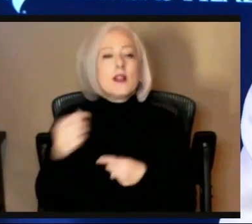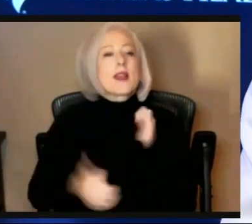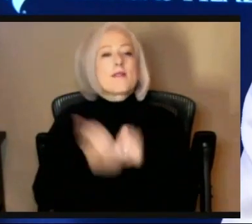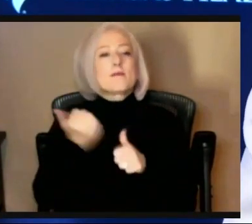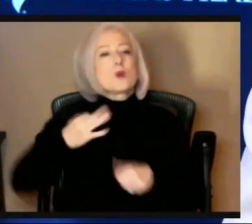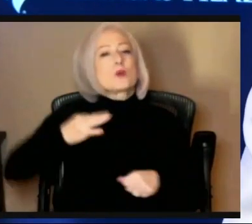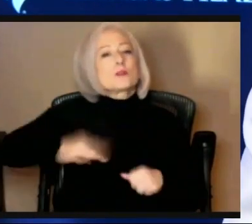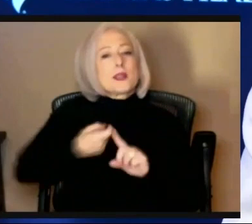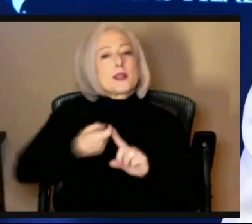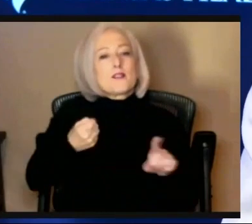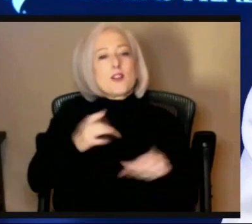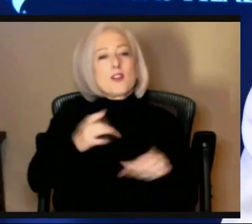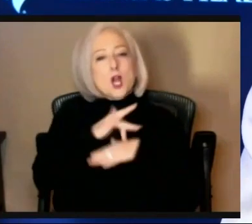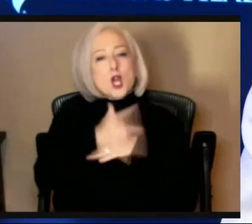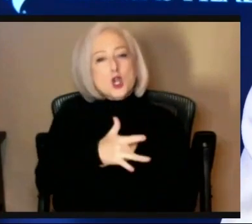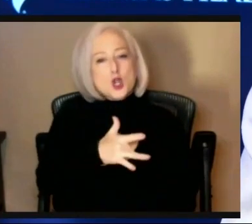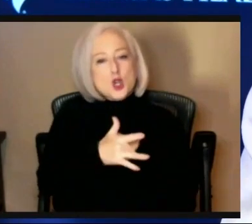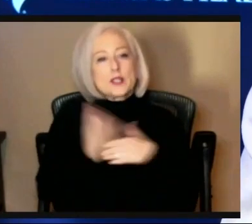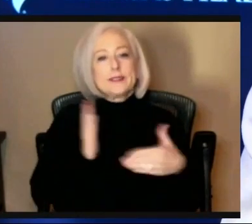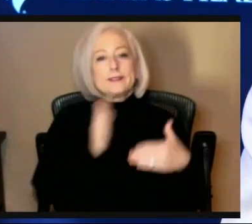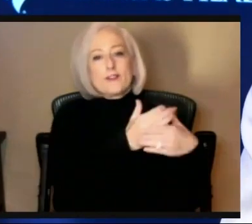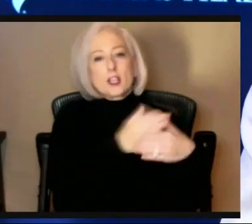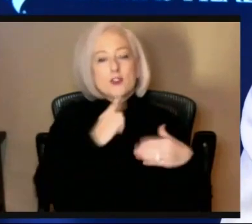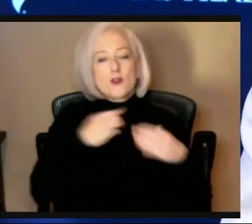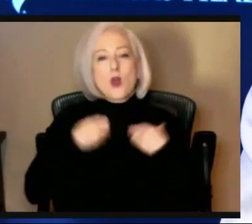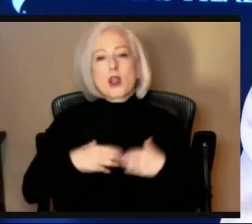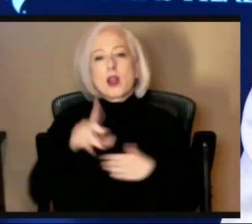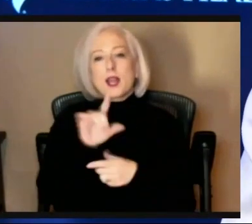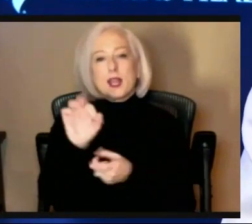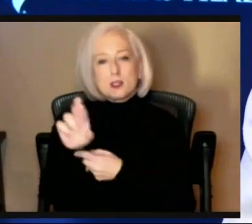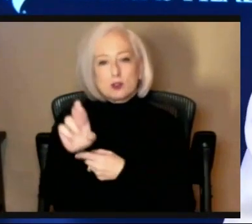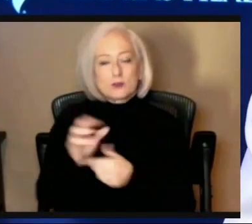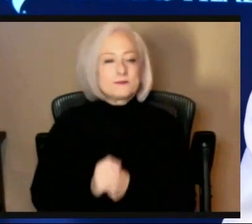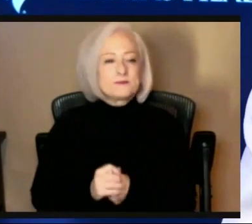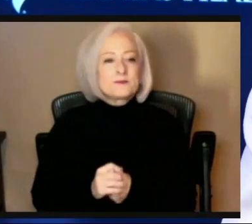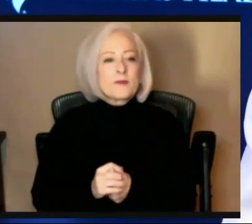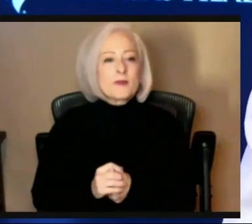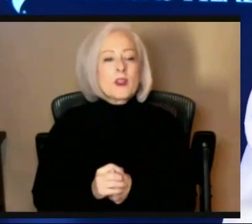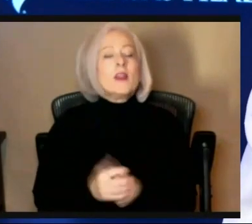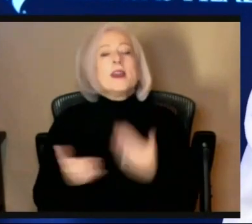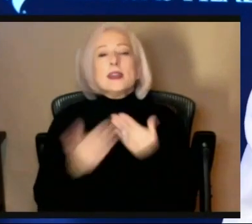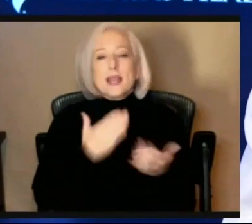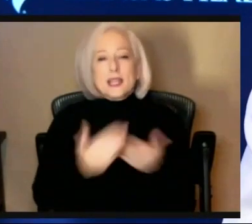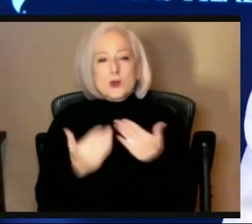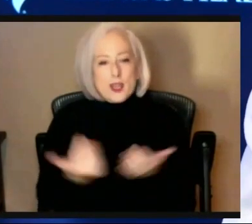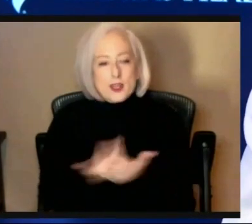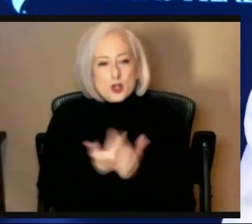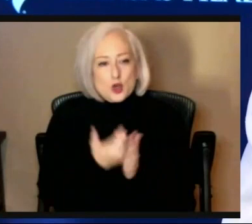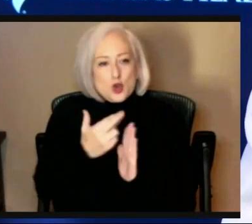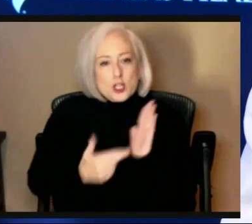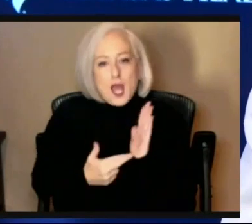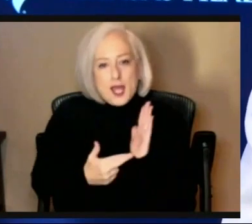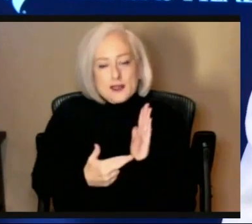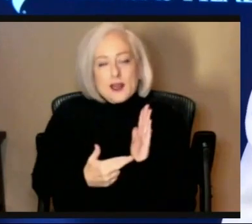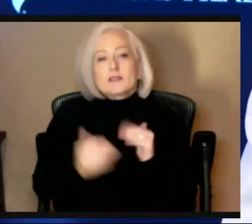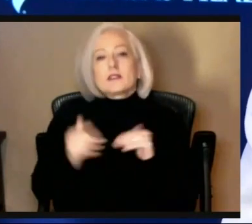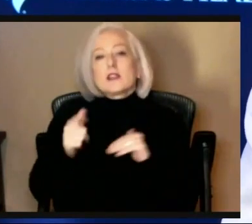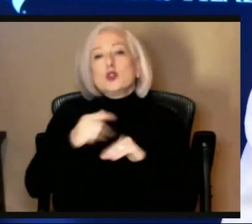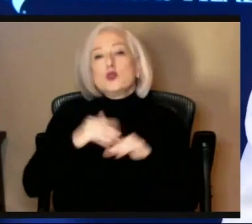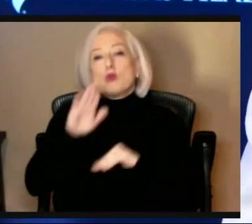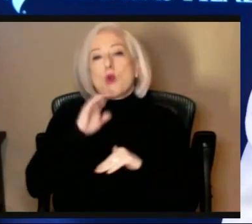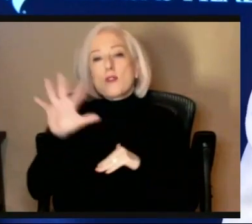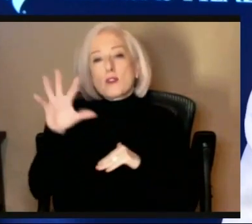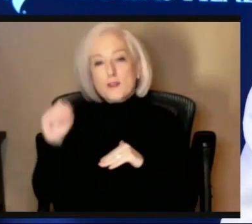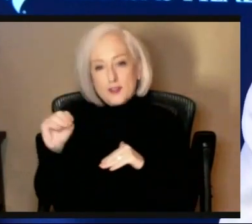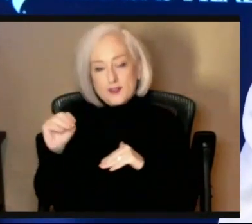early intervention for lung cancer. So the current guidelines are, if you are over the age of 50 and you've smoked at least